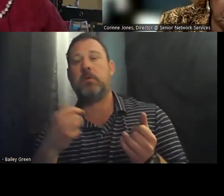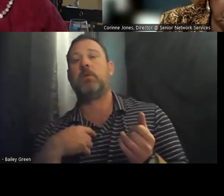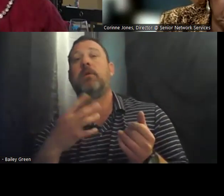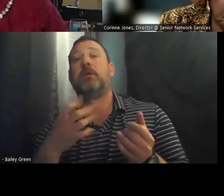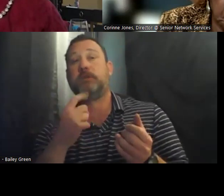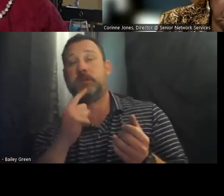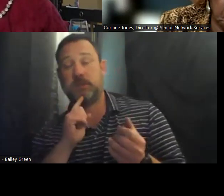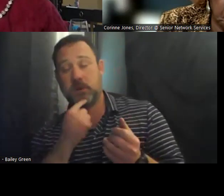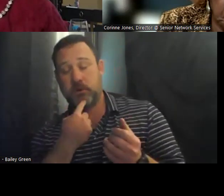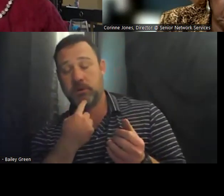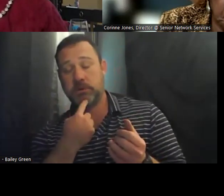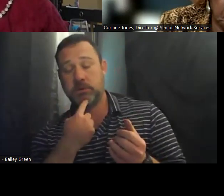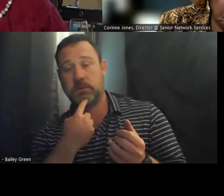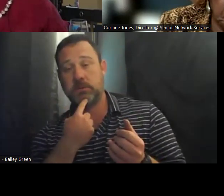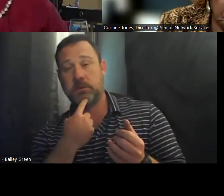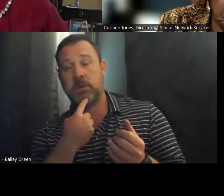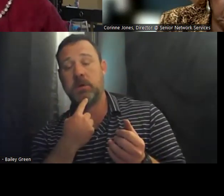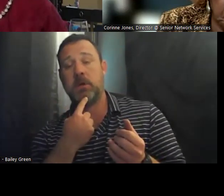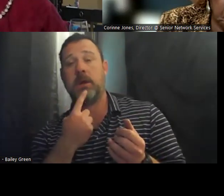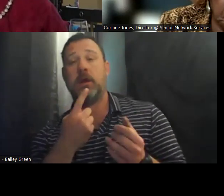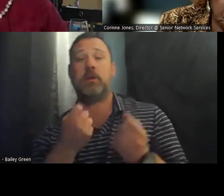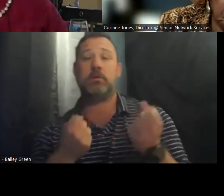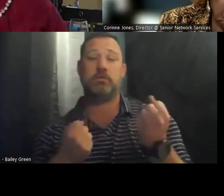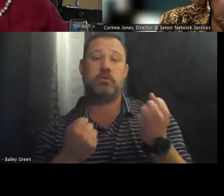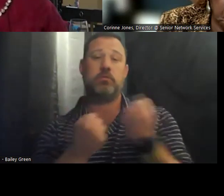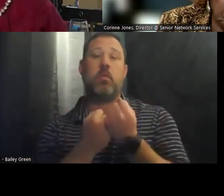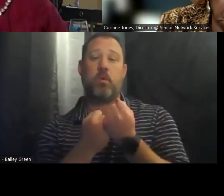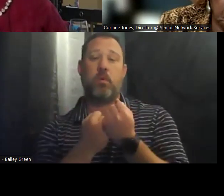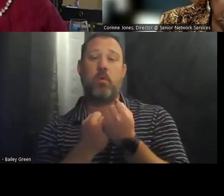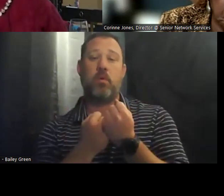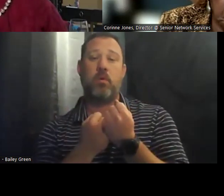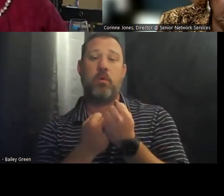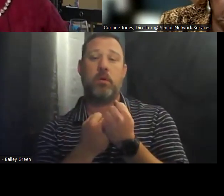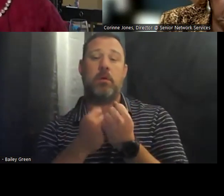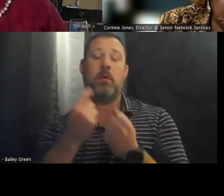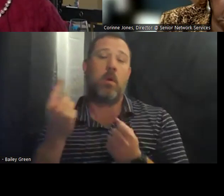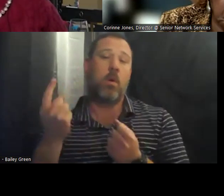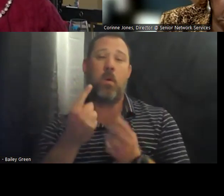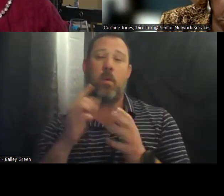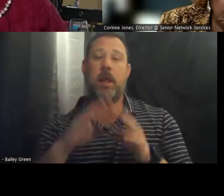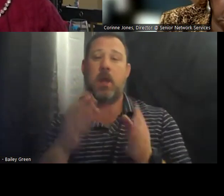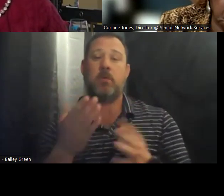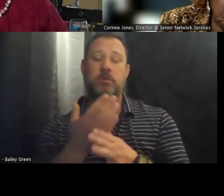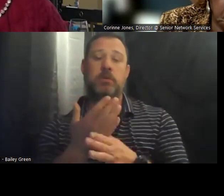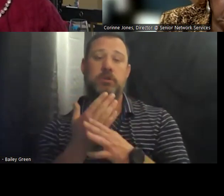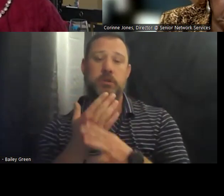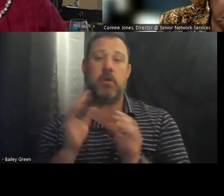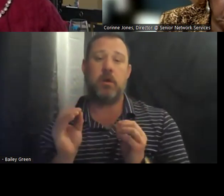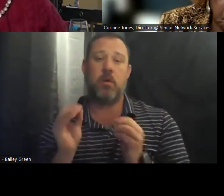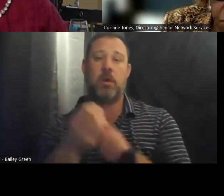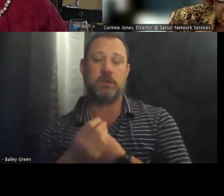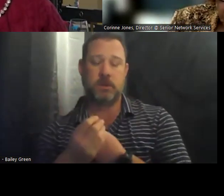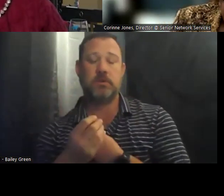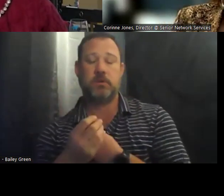quite seriously and supporting the only house sharing